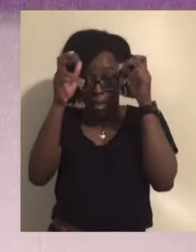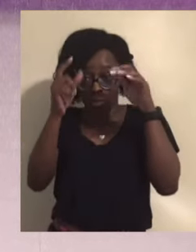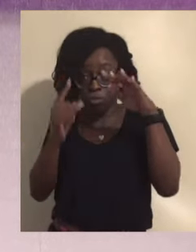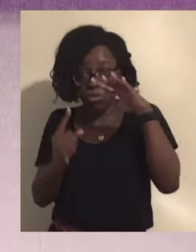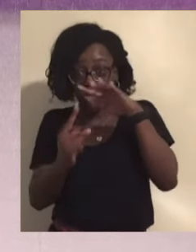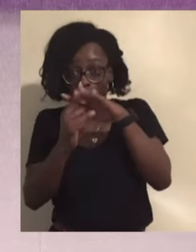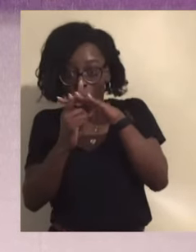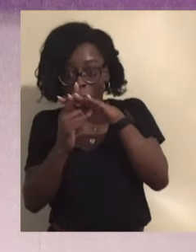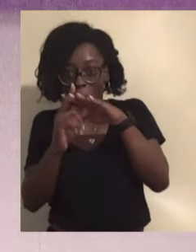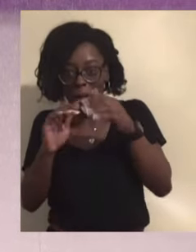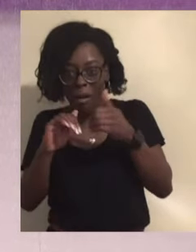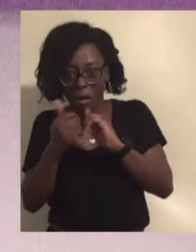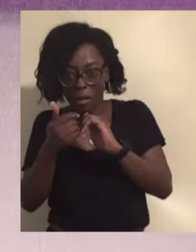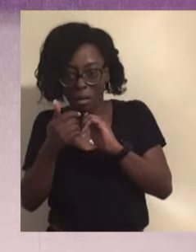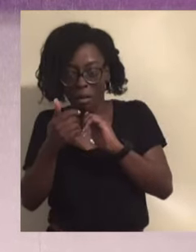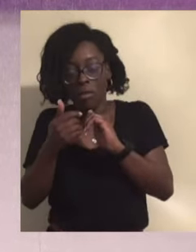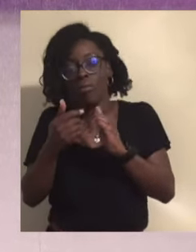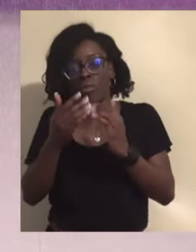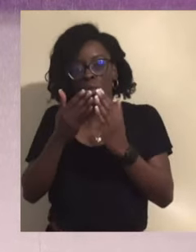through distractions.